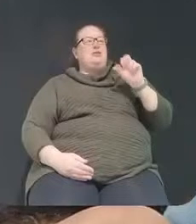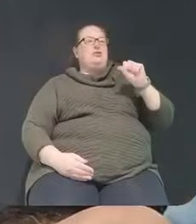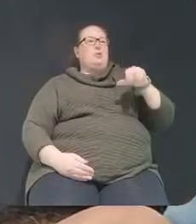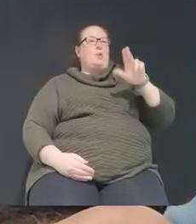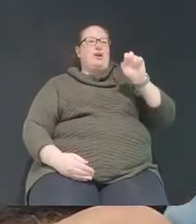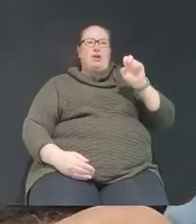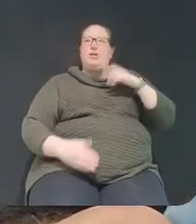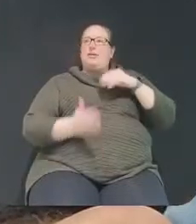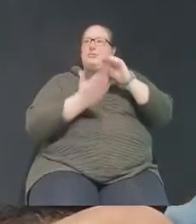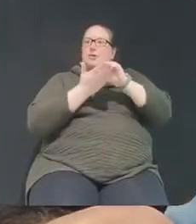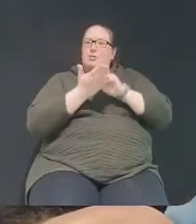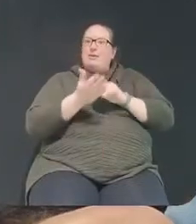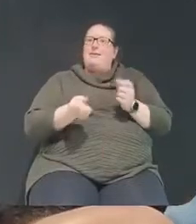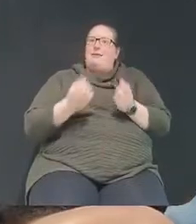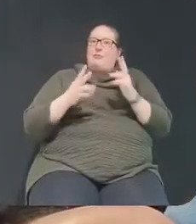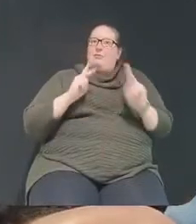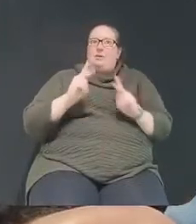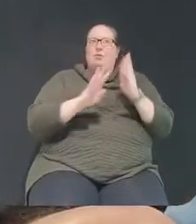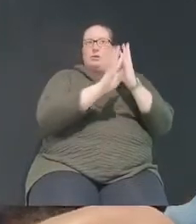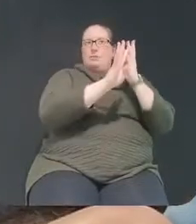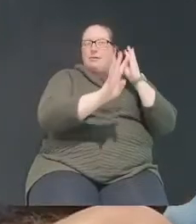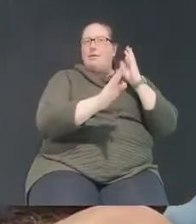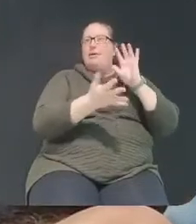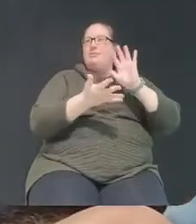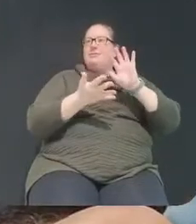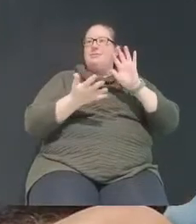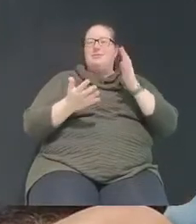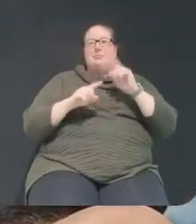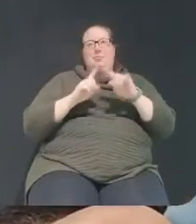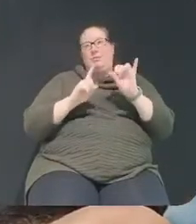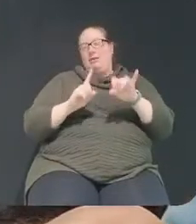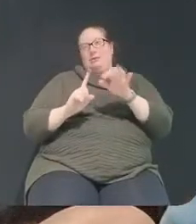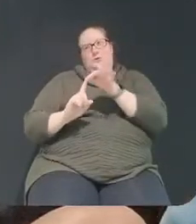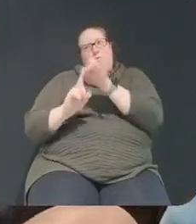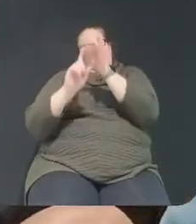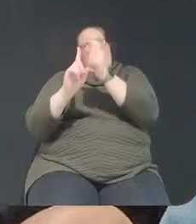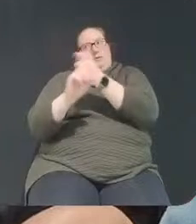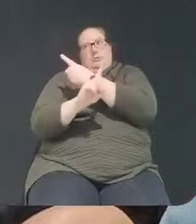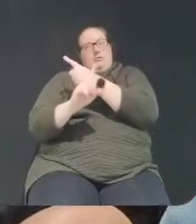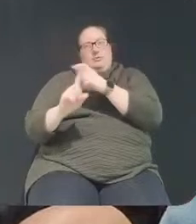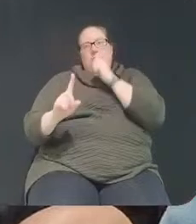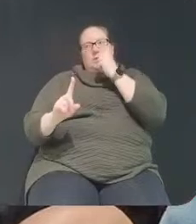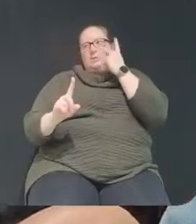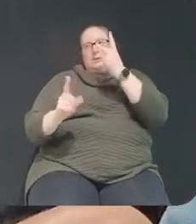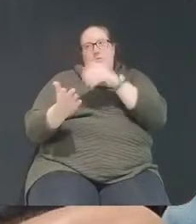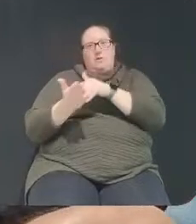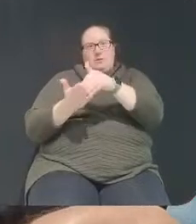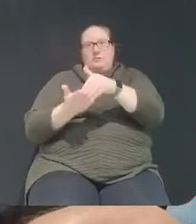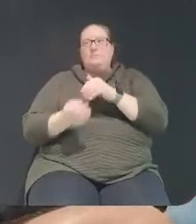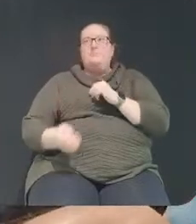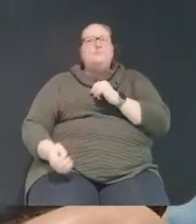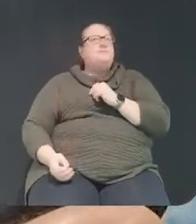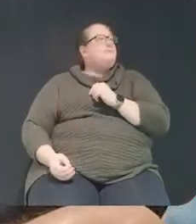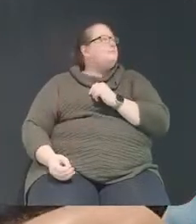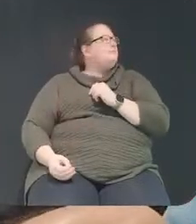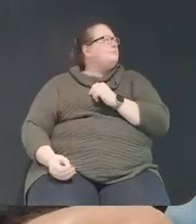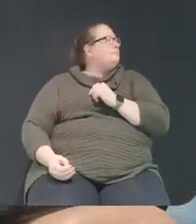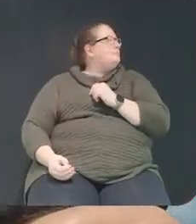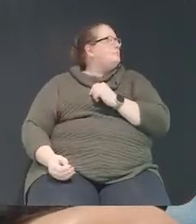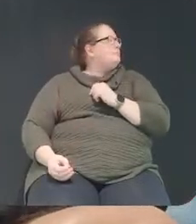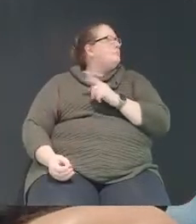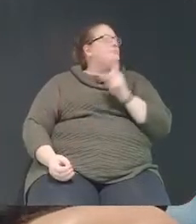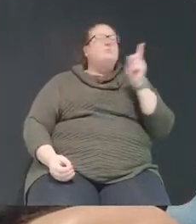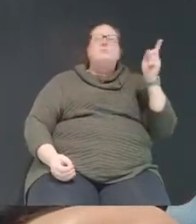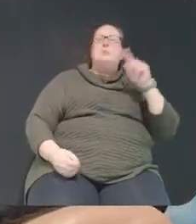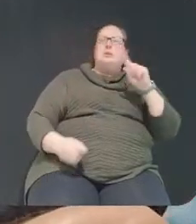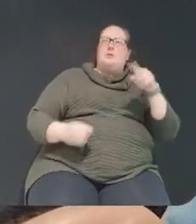how much he served and stuff. So that's kind of a one-off. Did you have anything to add? Yeah, the only thing I